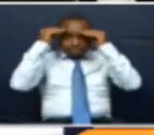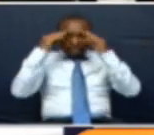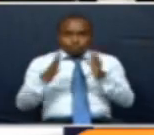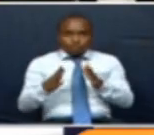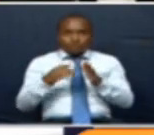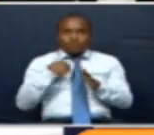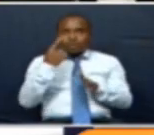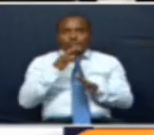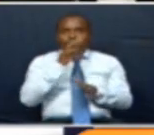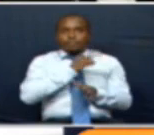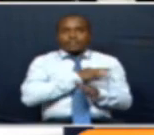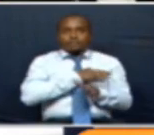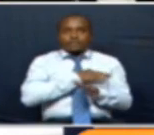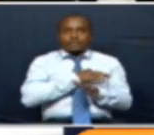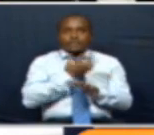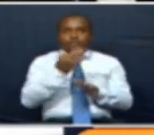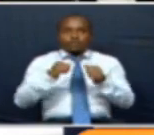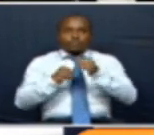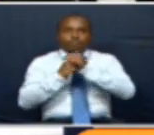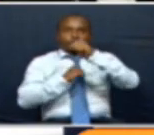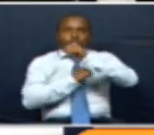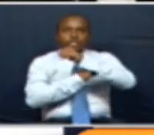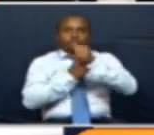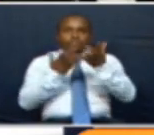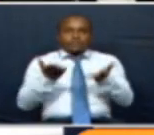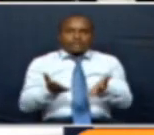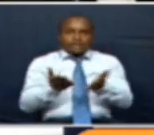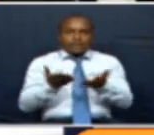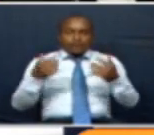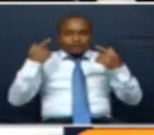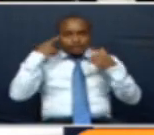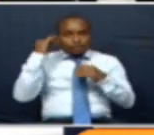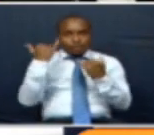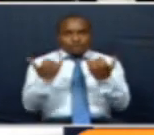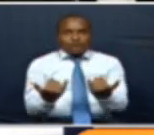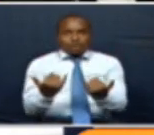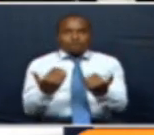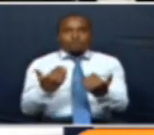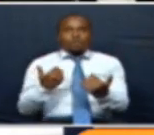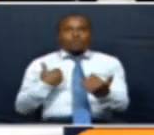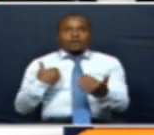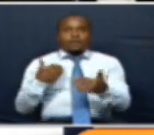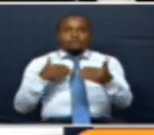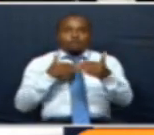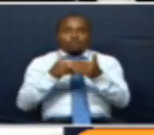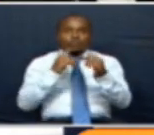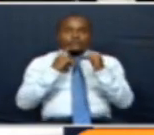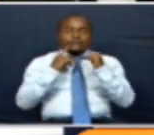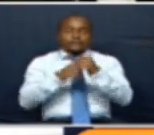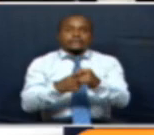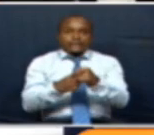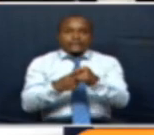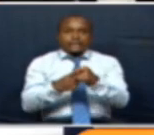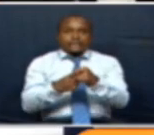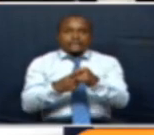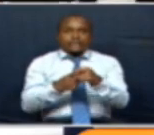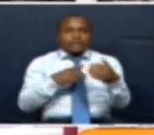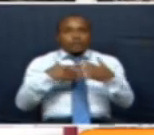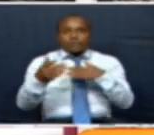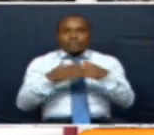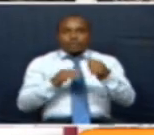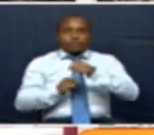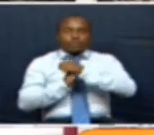are beneficiaries of sponsorship here, at the moment, we have nearly 600 of those without